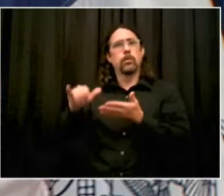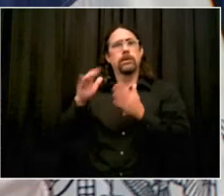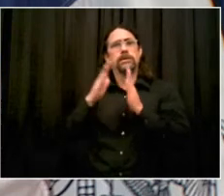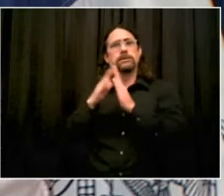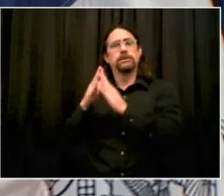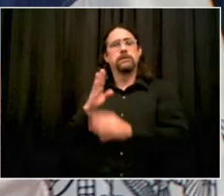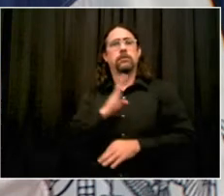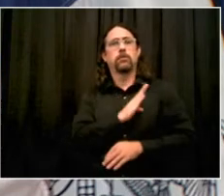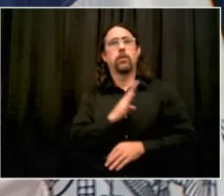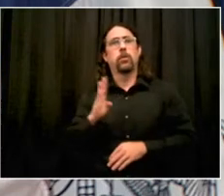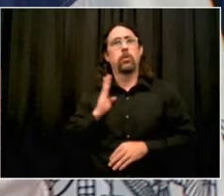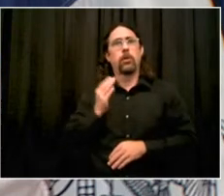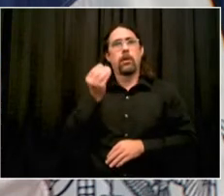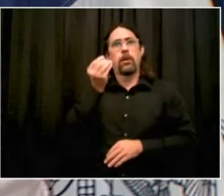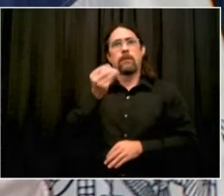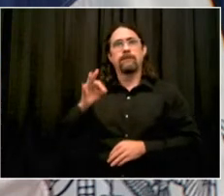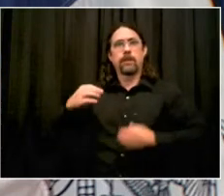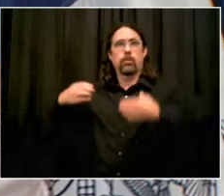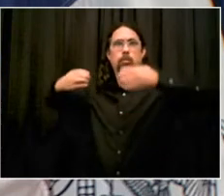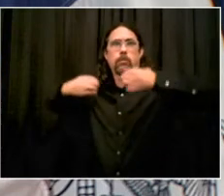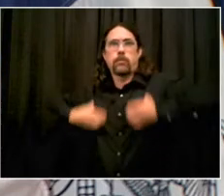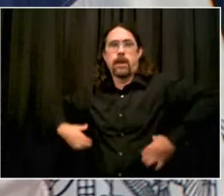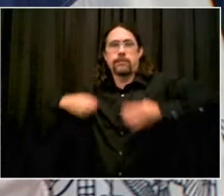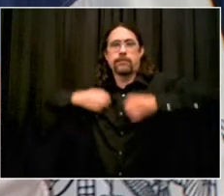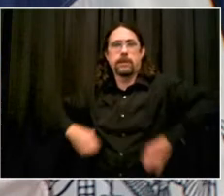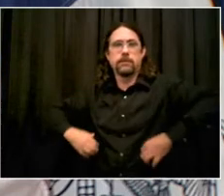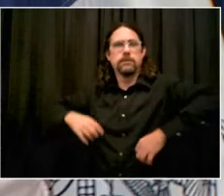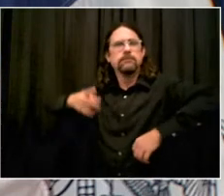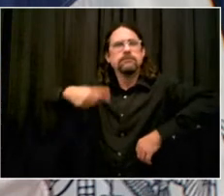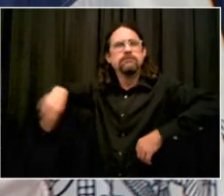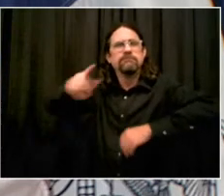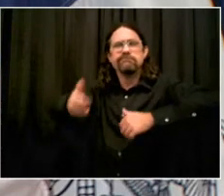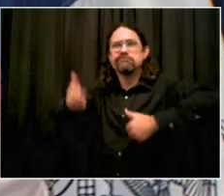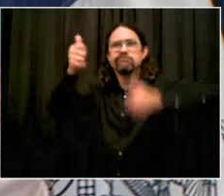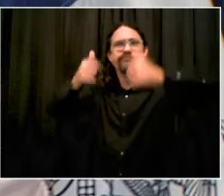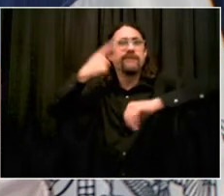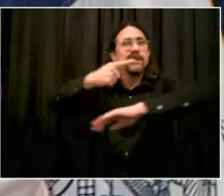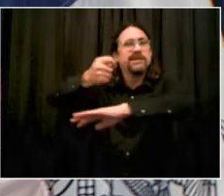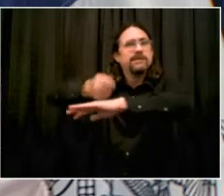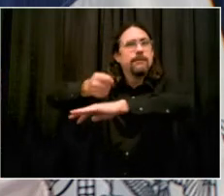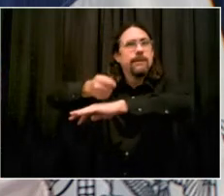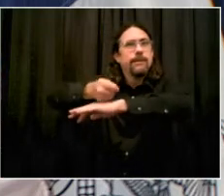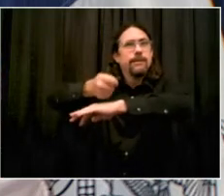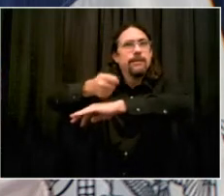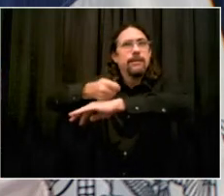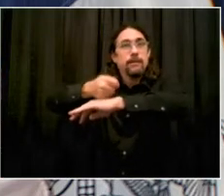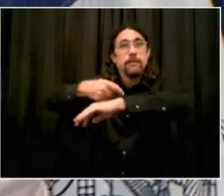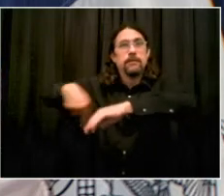representatives from a variety of neighborhoods, Midwood, Borough Park,